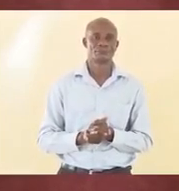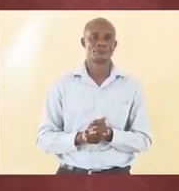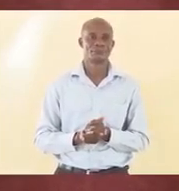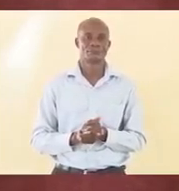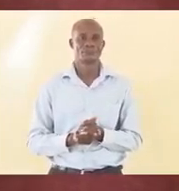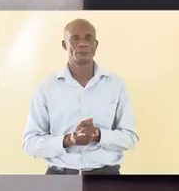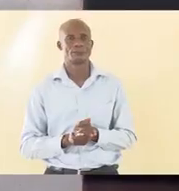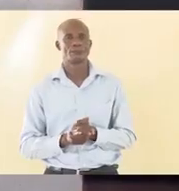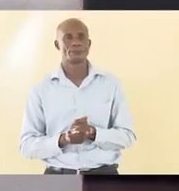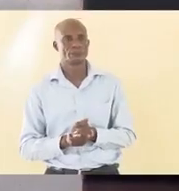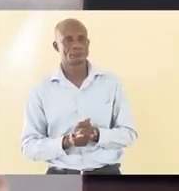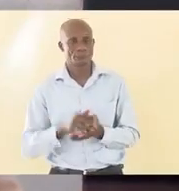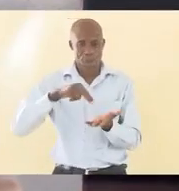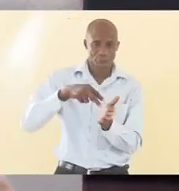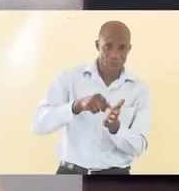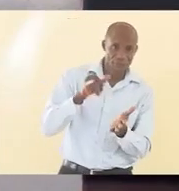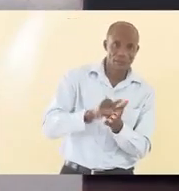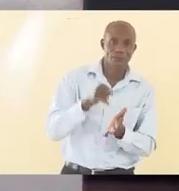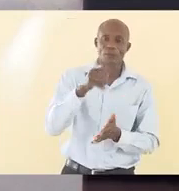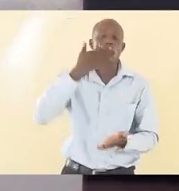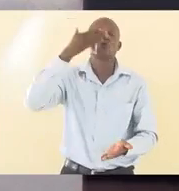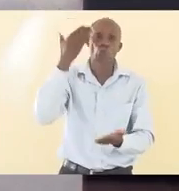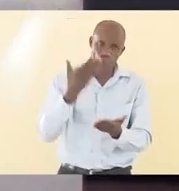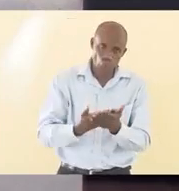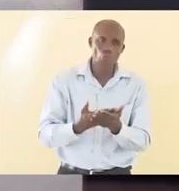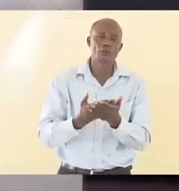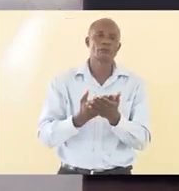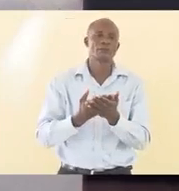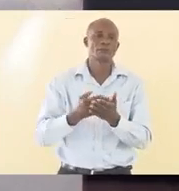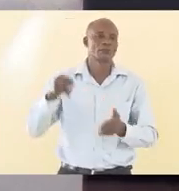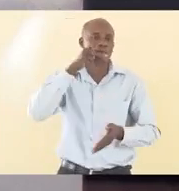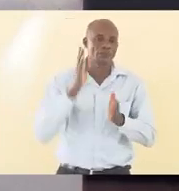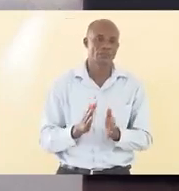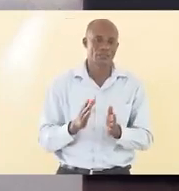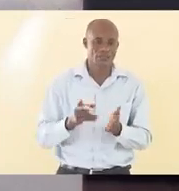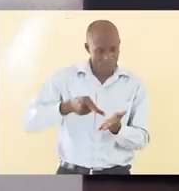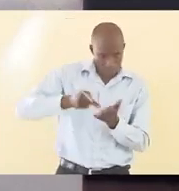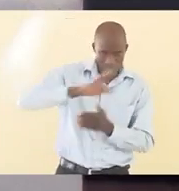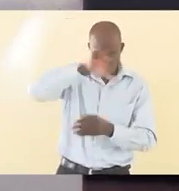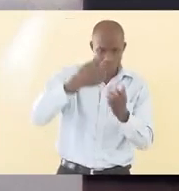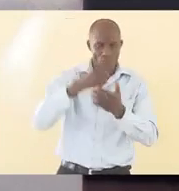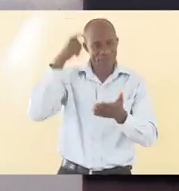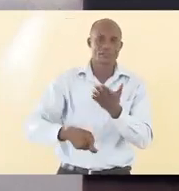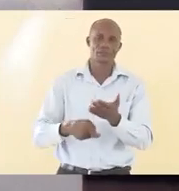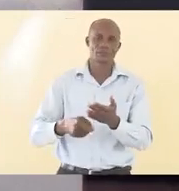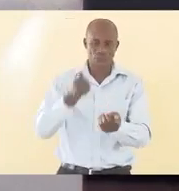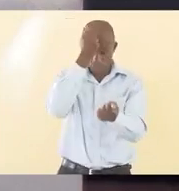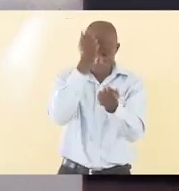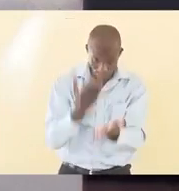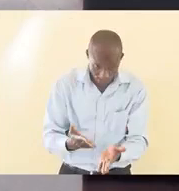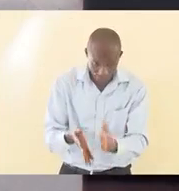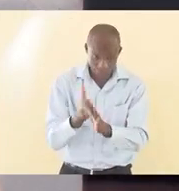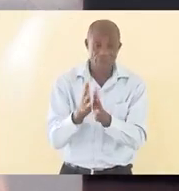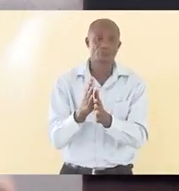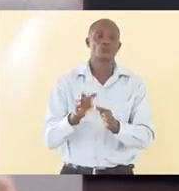So civic integrity means that you are a good citizen. You pay all just taxes. You obey